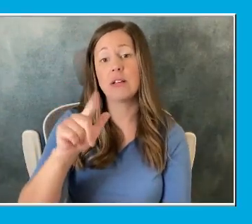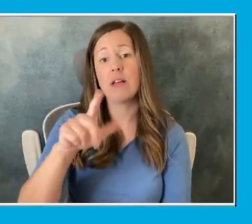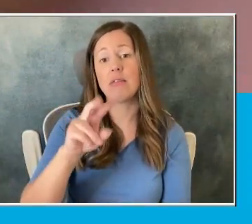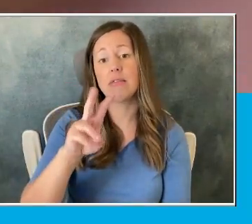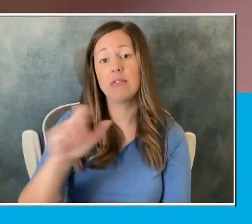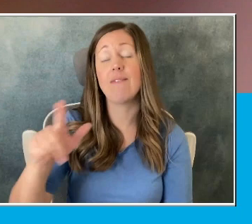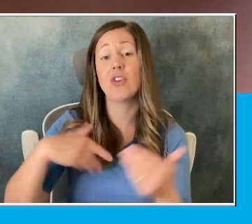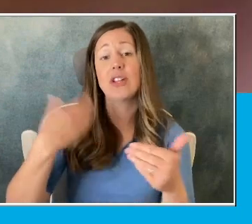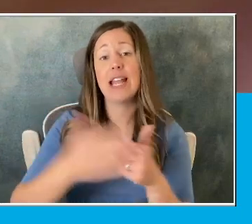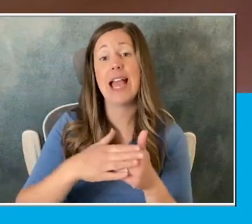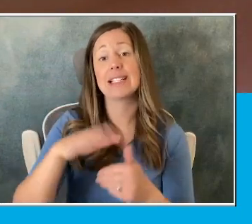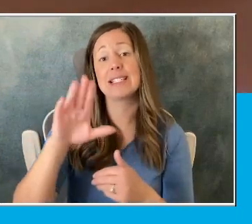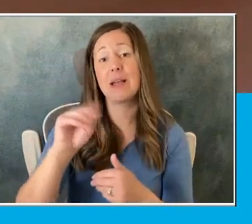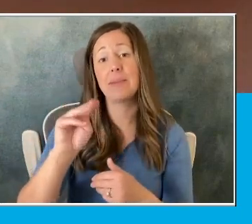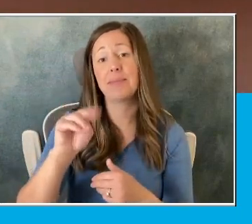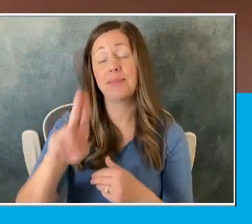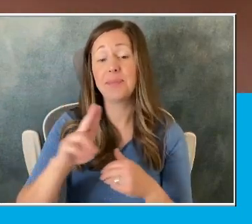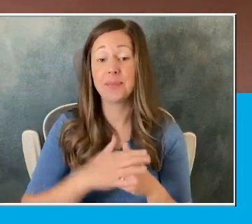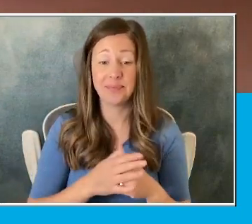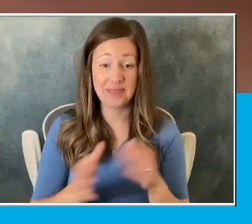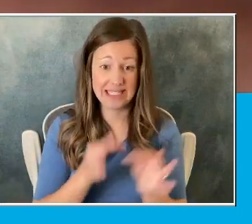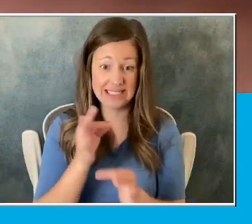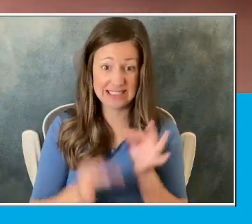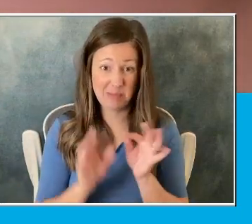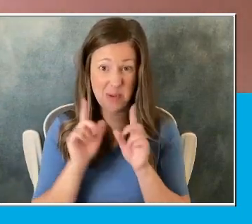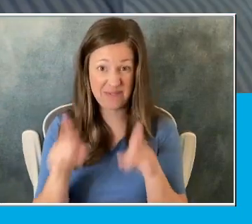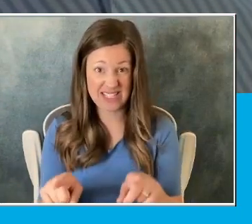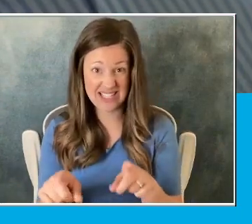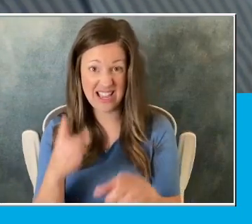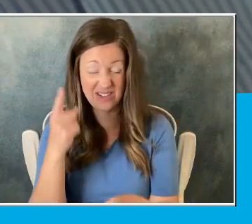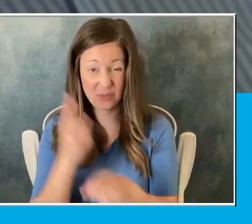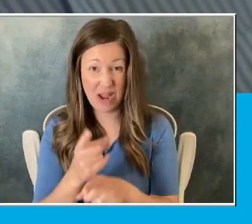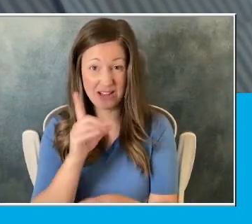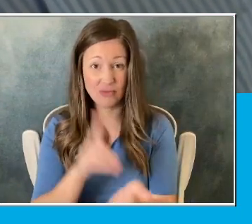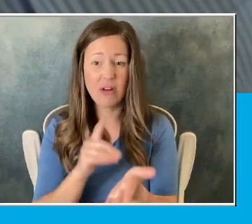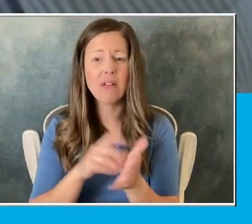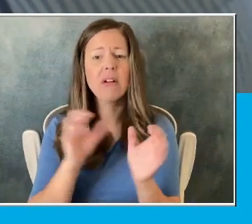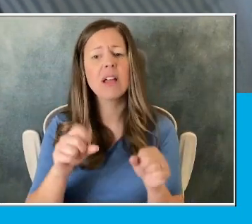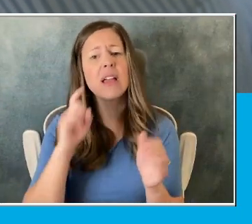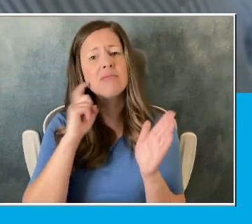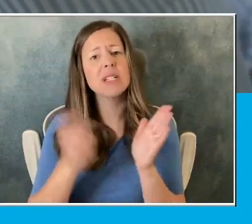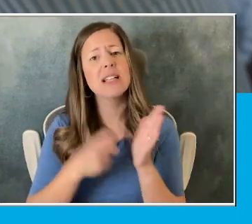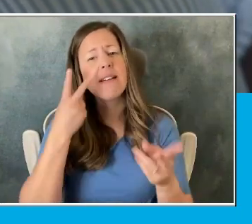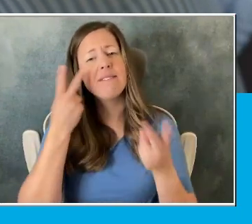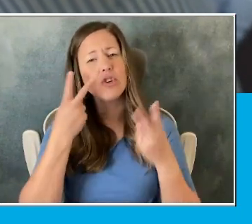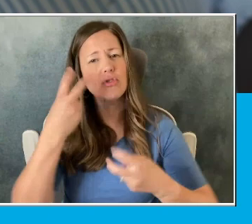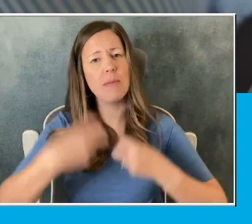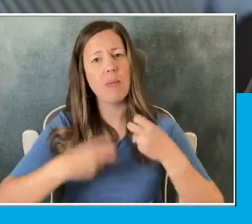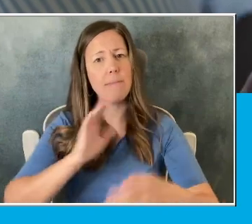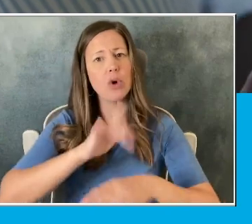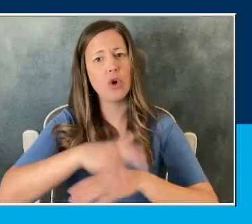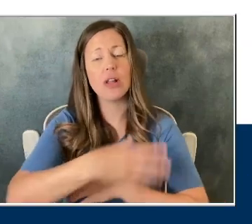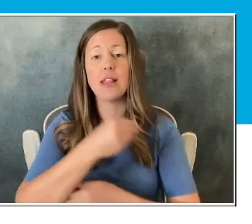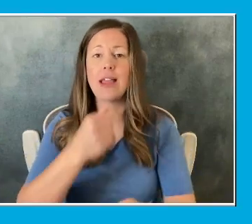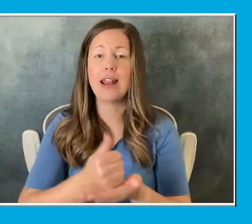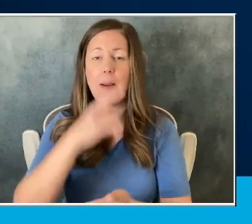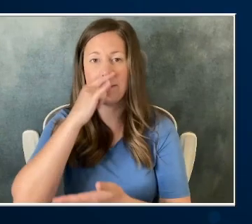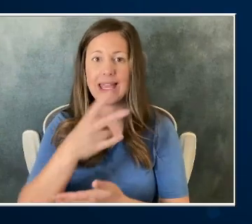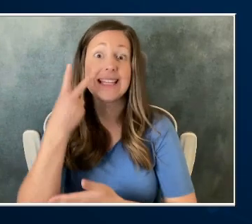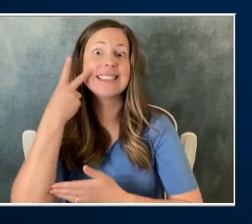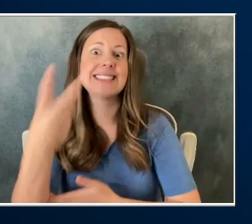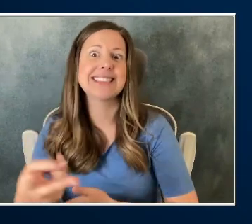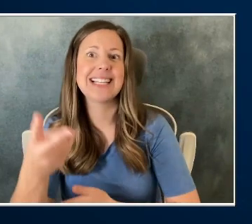Update. A simple visit with the right experts can detect vision problems early and help kids see their bright